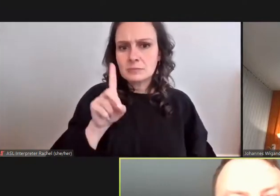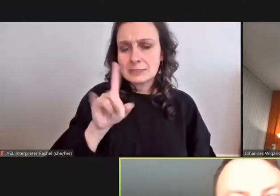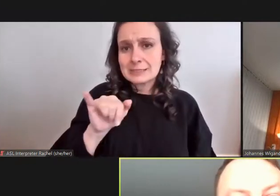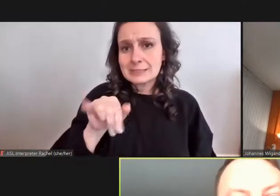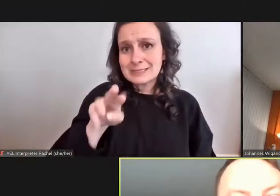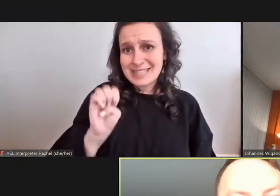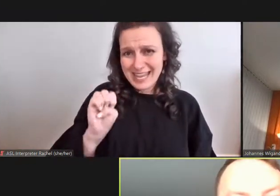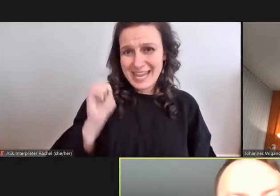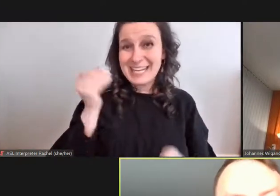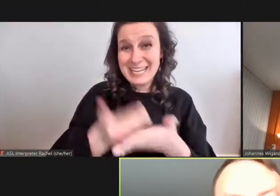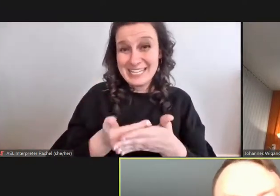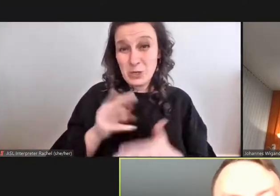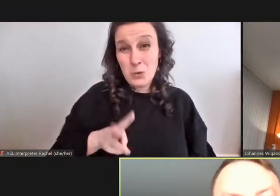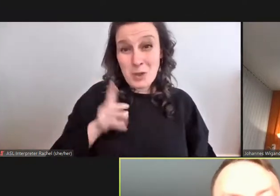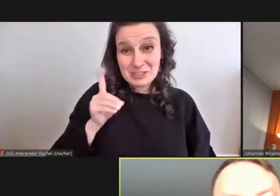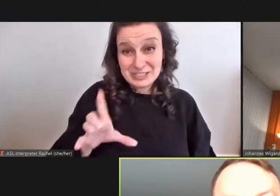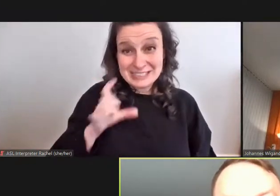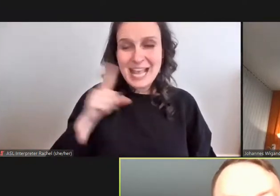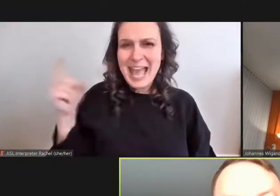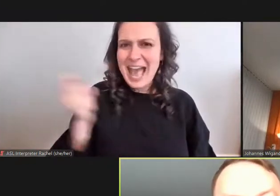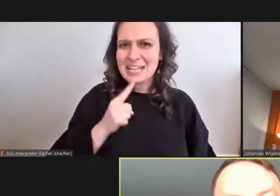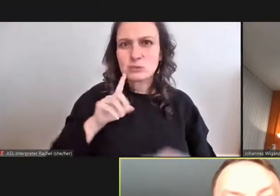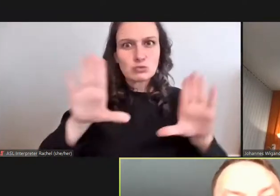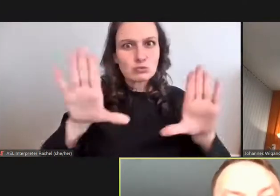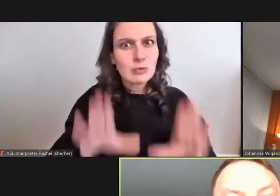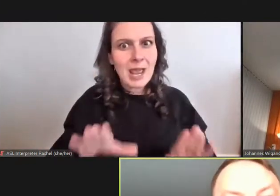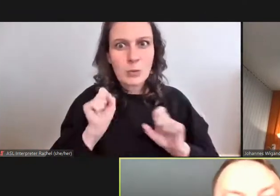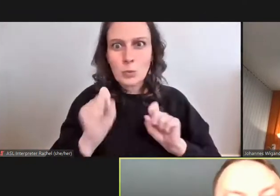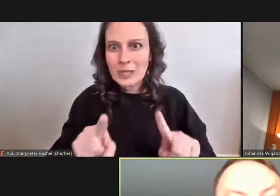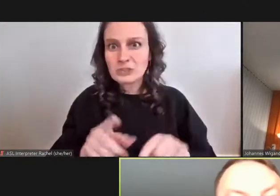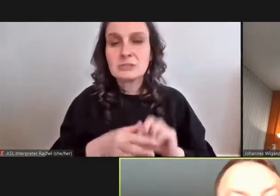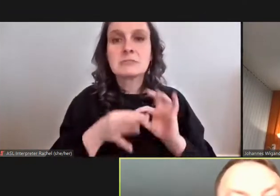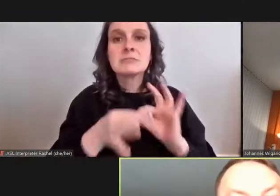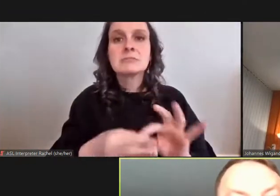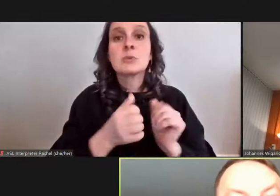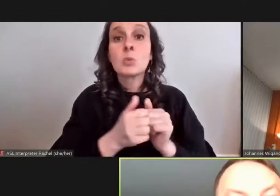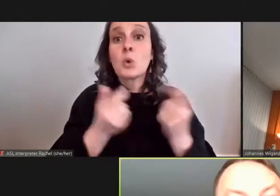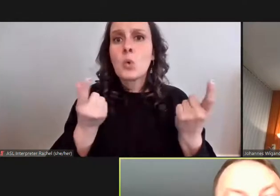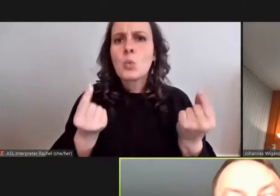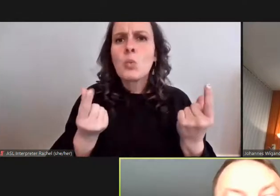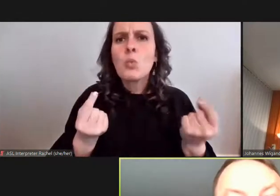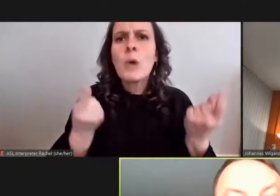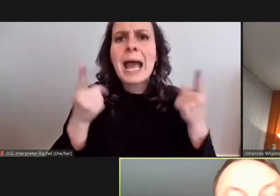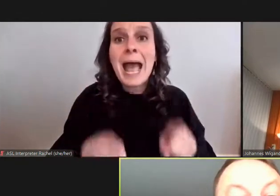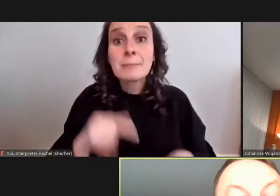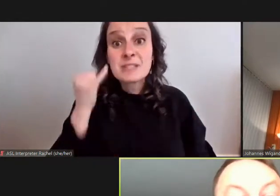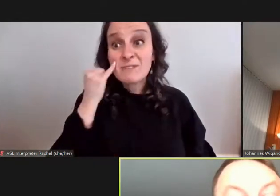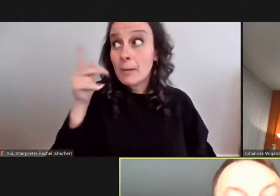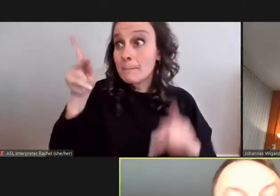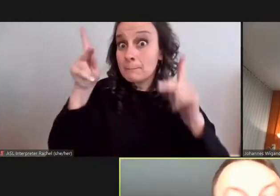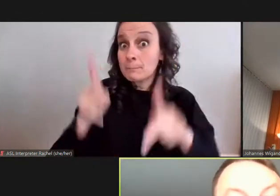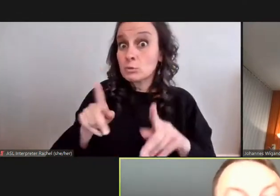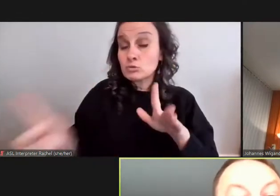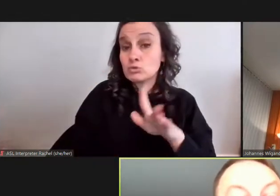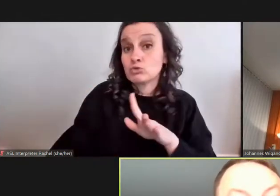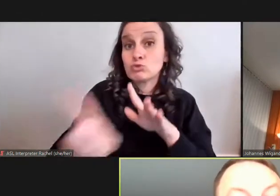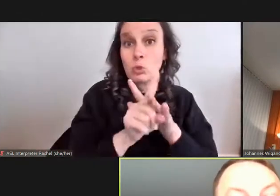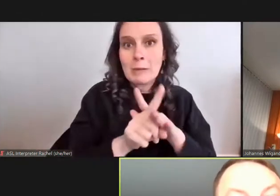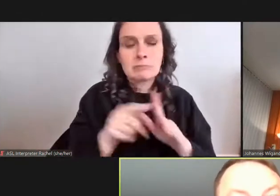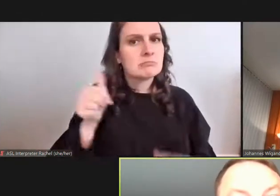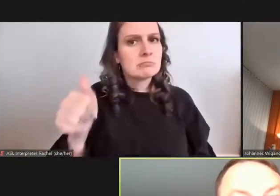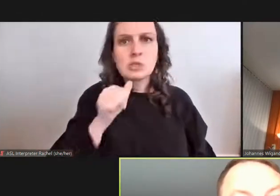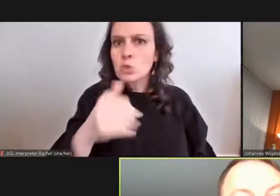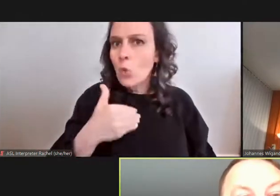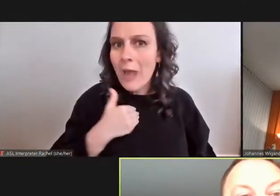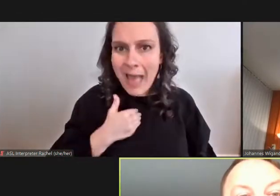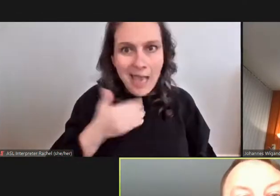down near DC asked a great question about what happens if a patron shows up and doesn't have a personal device. They